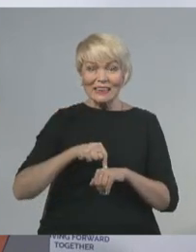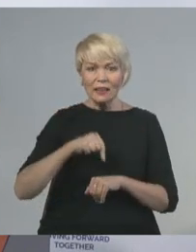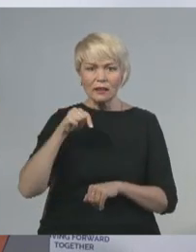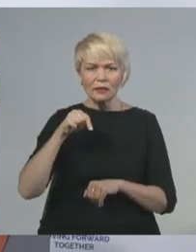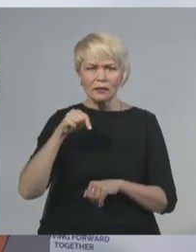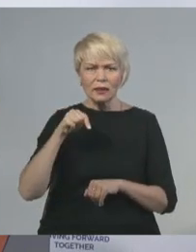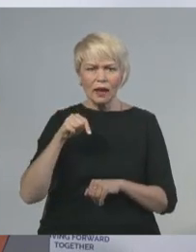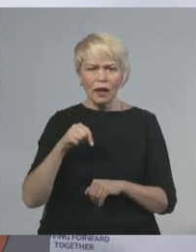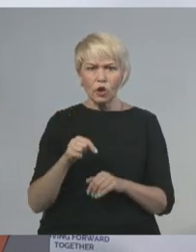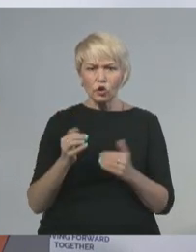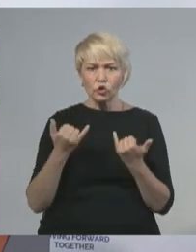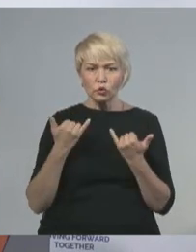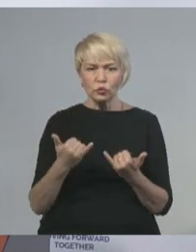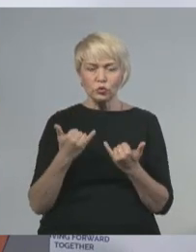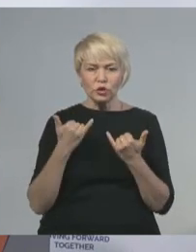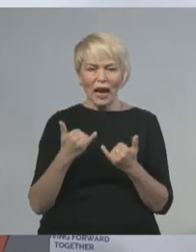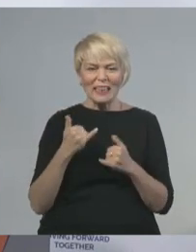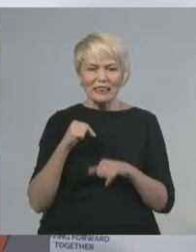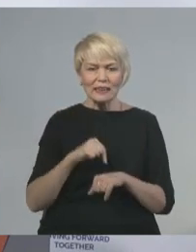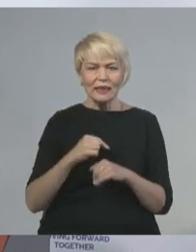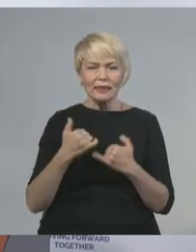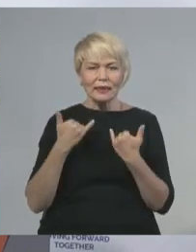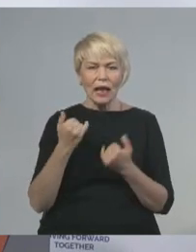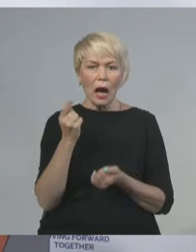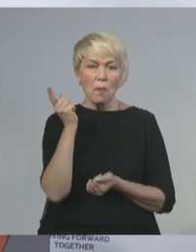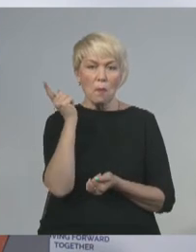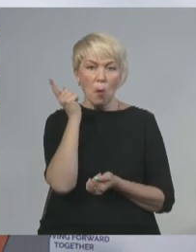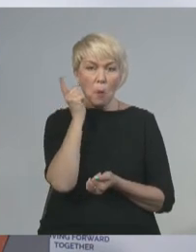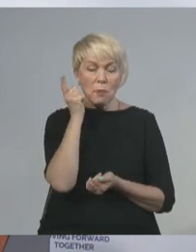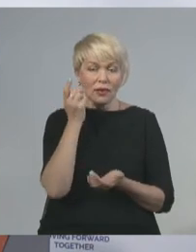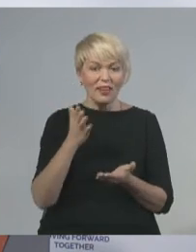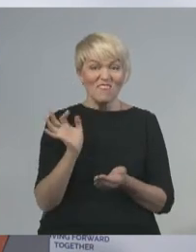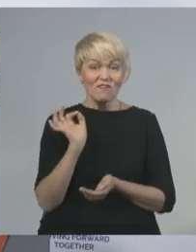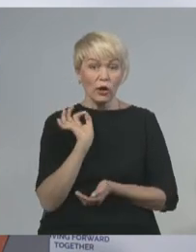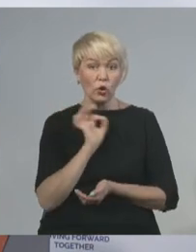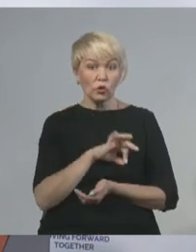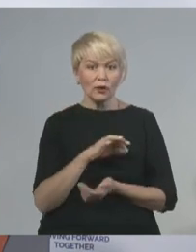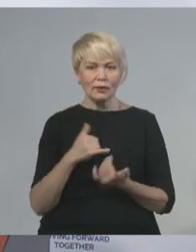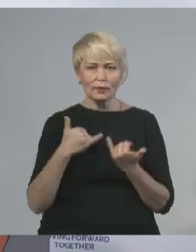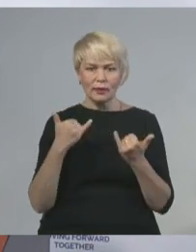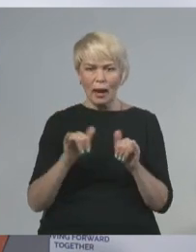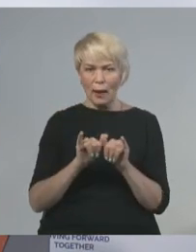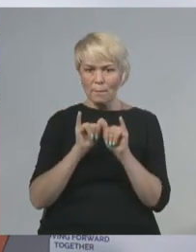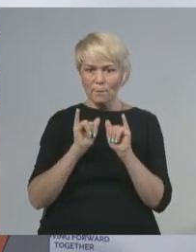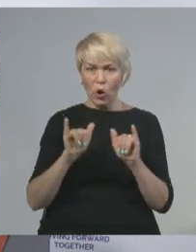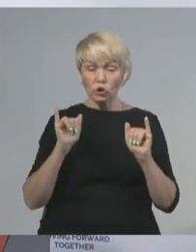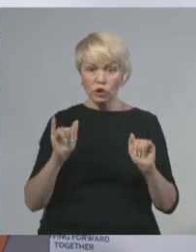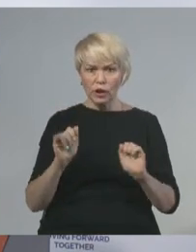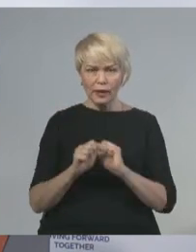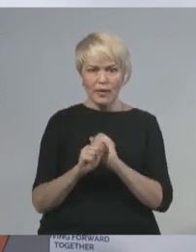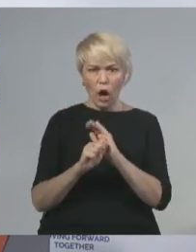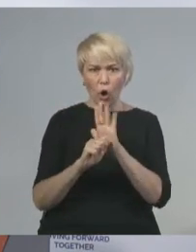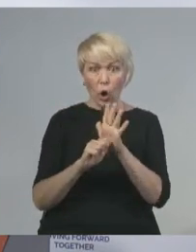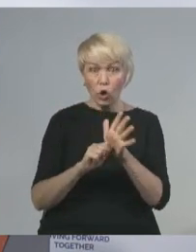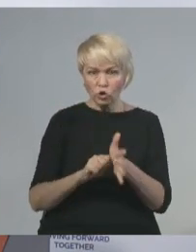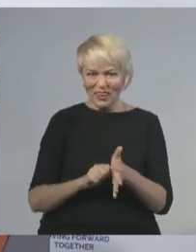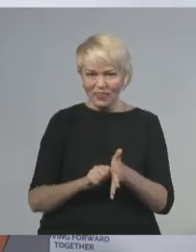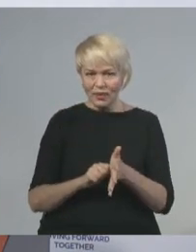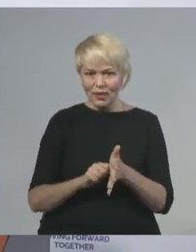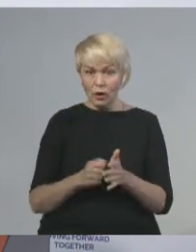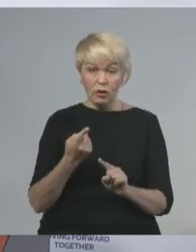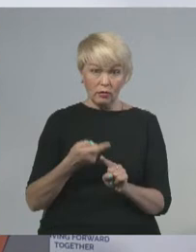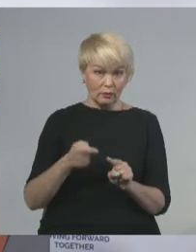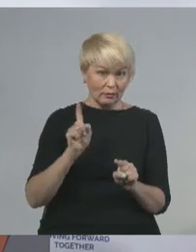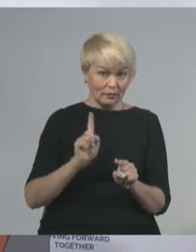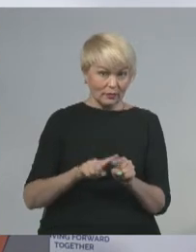signal information signal is also used to spread coronavirus now is it something that you uh